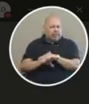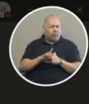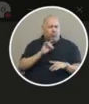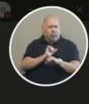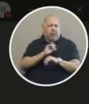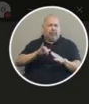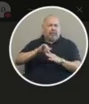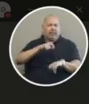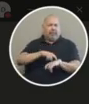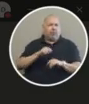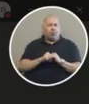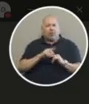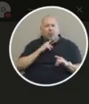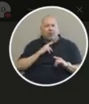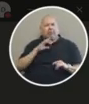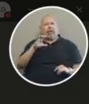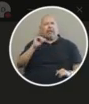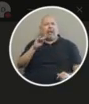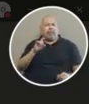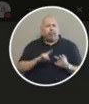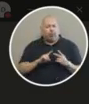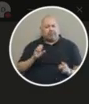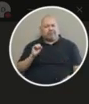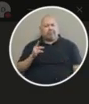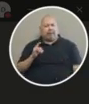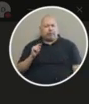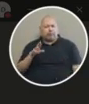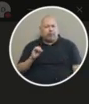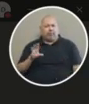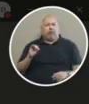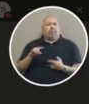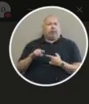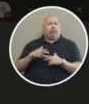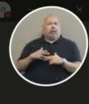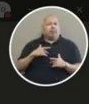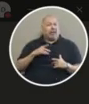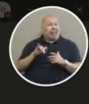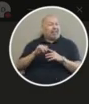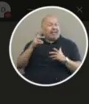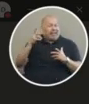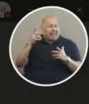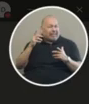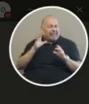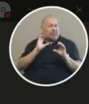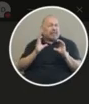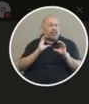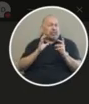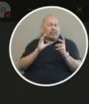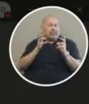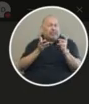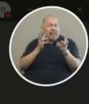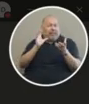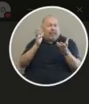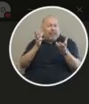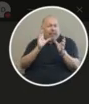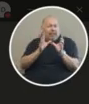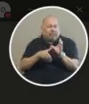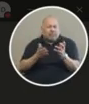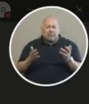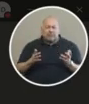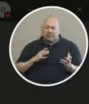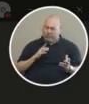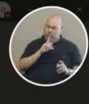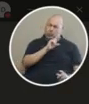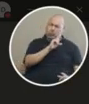at the time with Spectrum, and then that kind of, fell off, I think around 2014. So I'd love